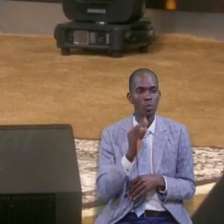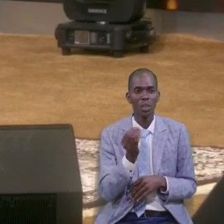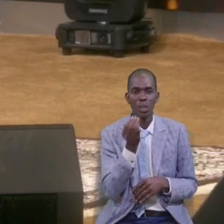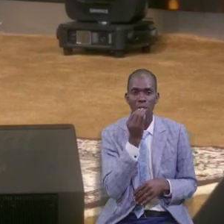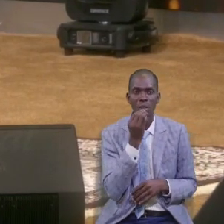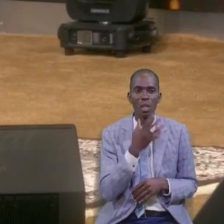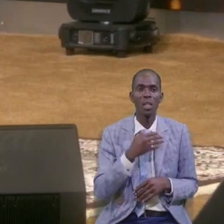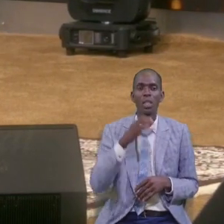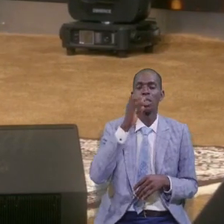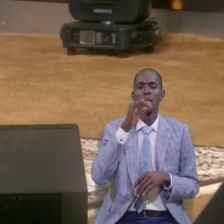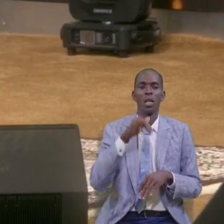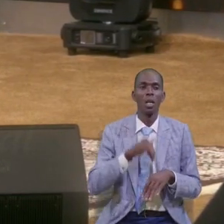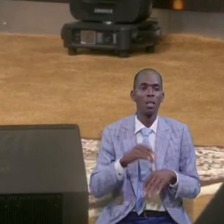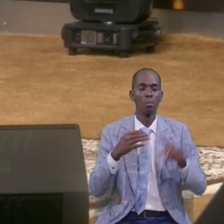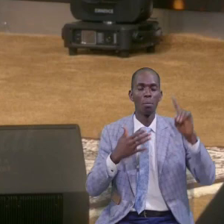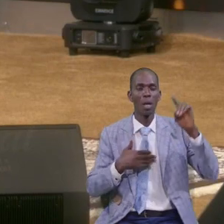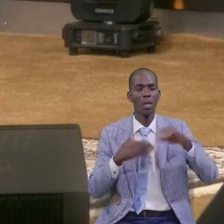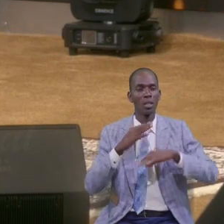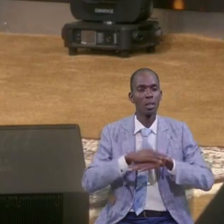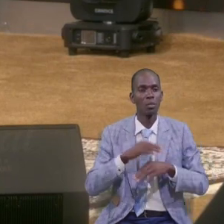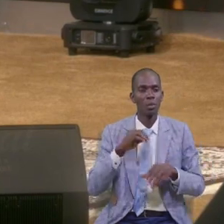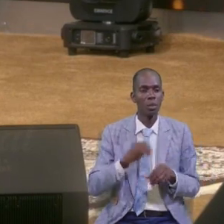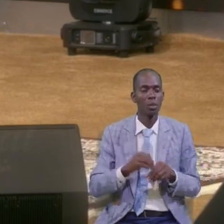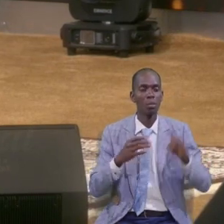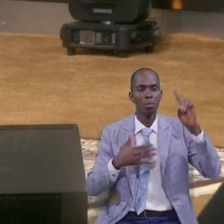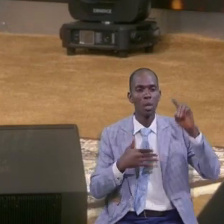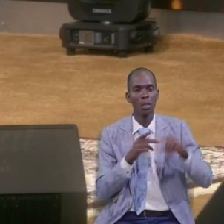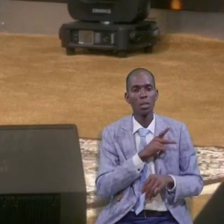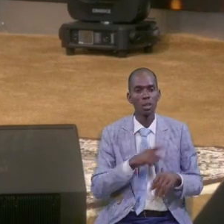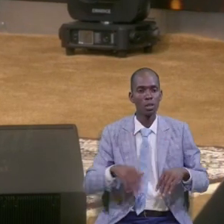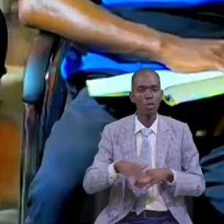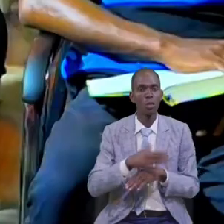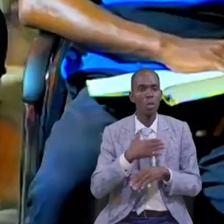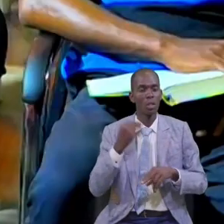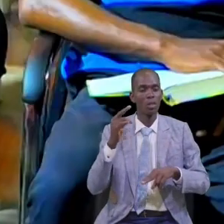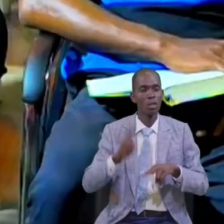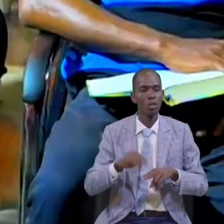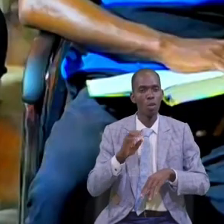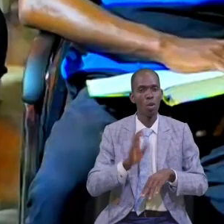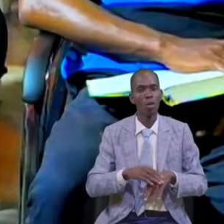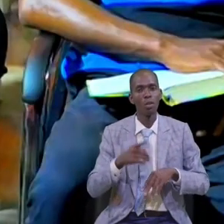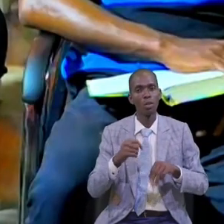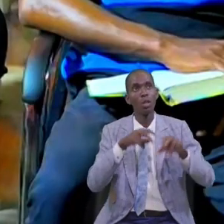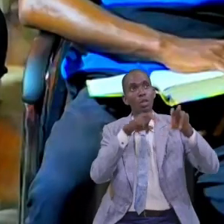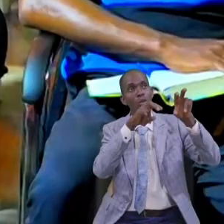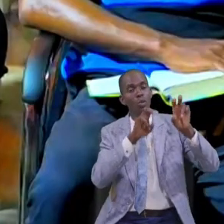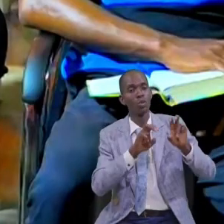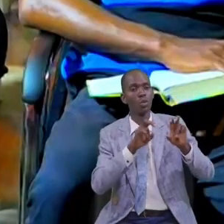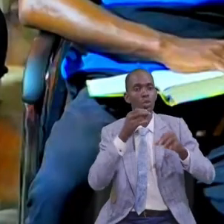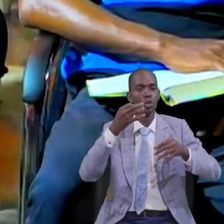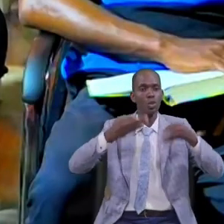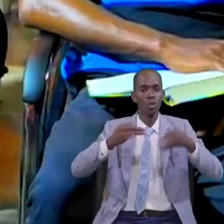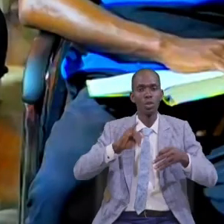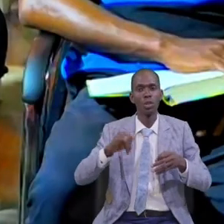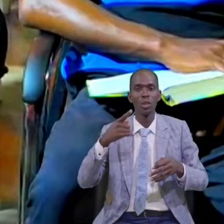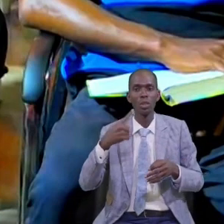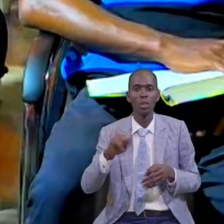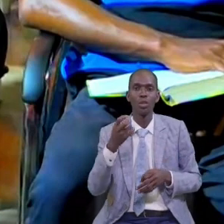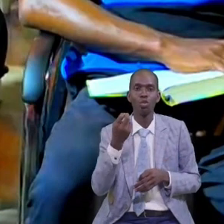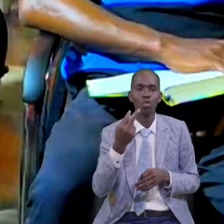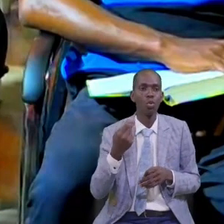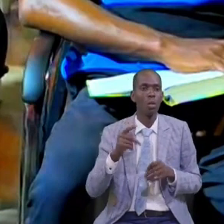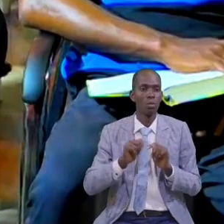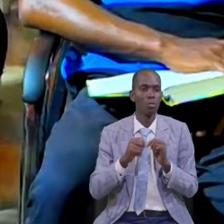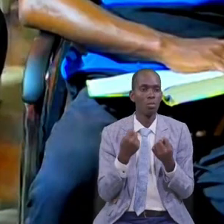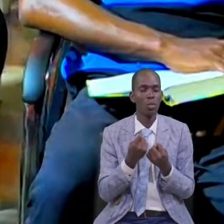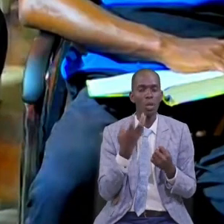his kingdom, and sit on thrones judging the 12 tribes of Israel. We're